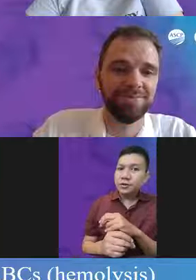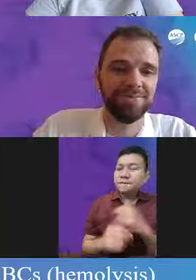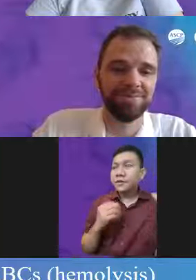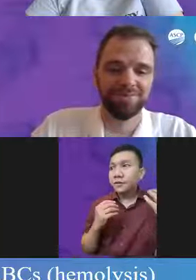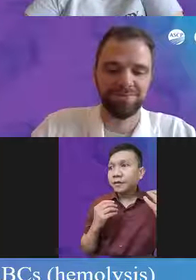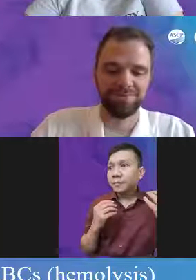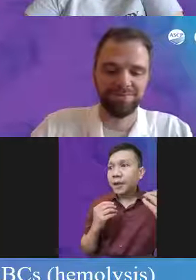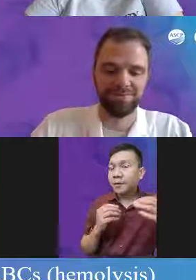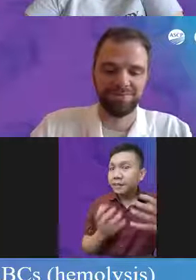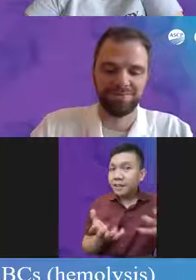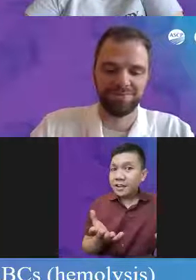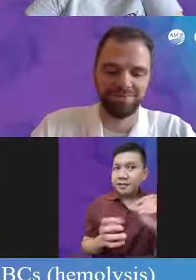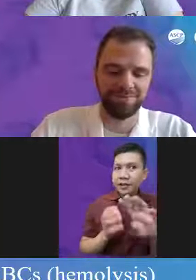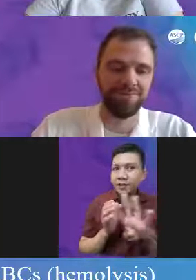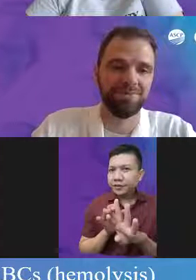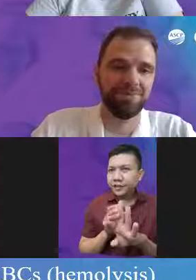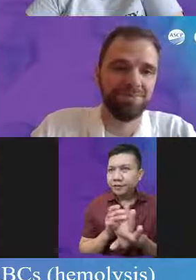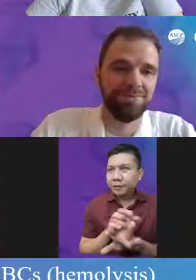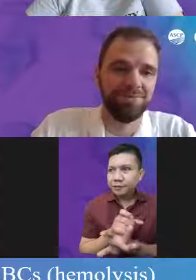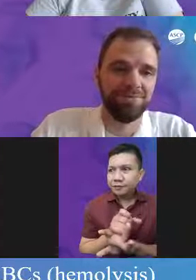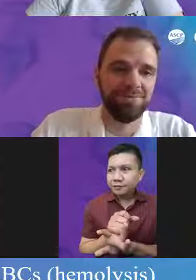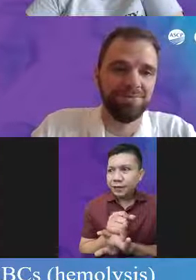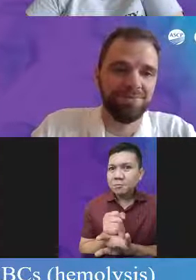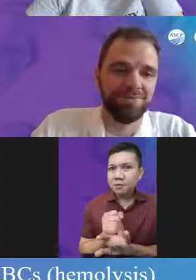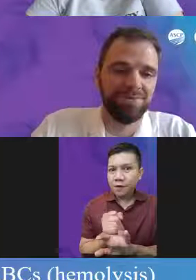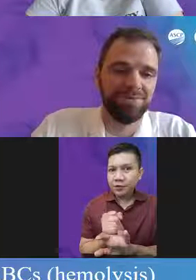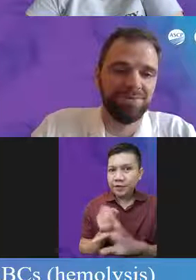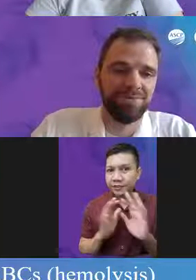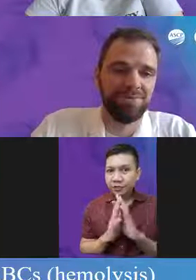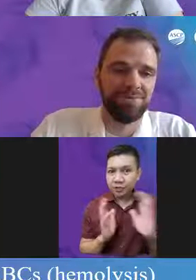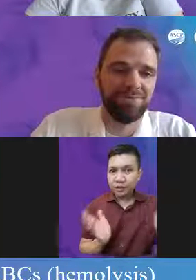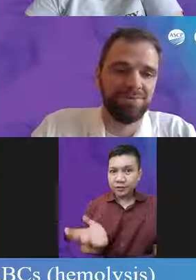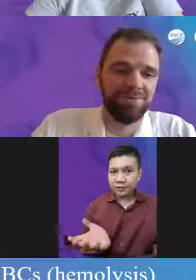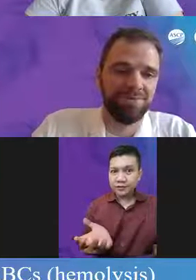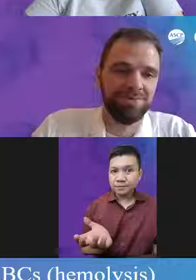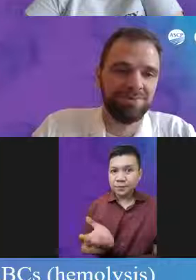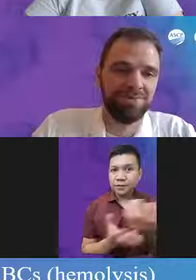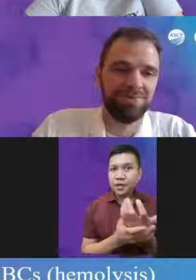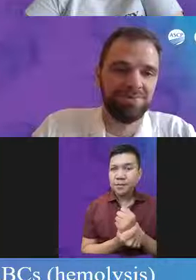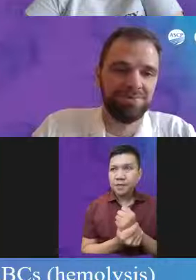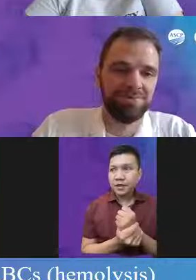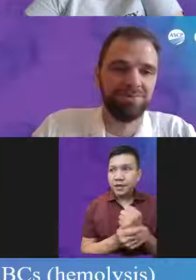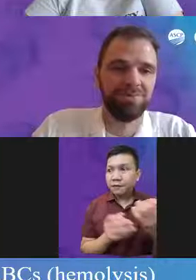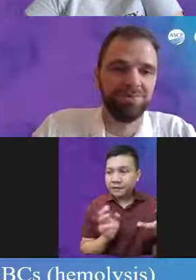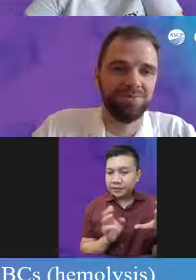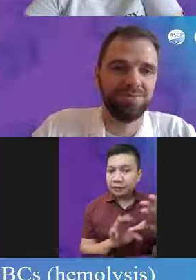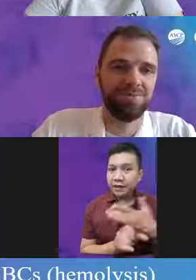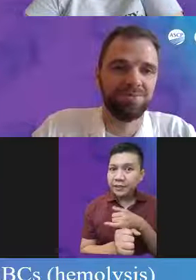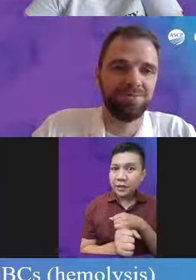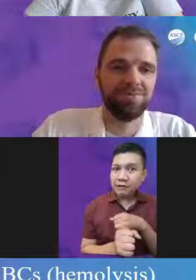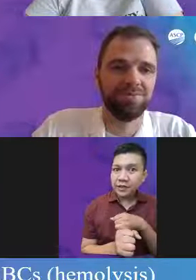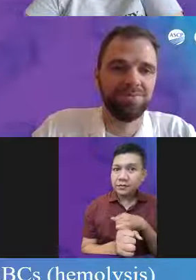So, and then another thing about red cell morphology is the structures, and if